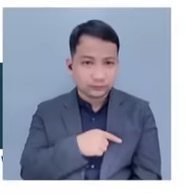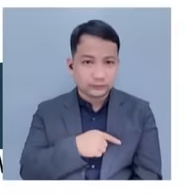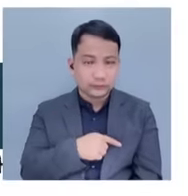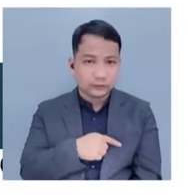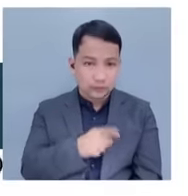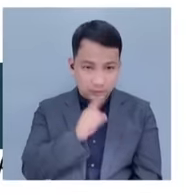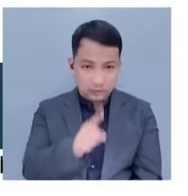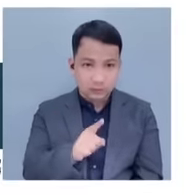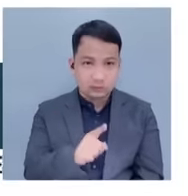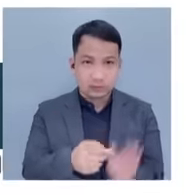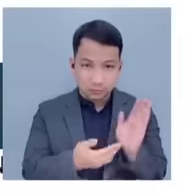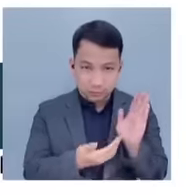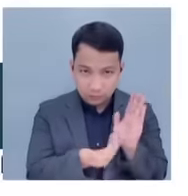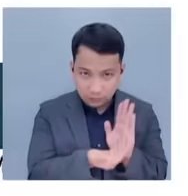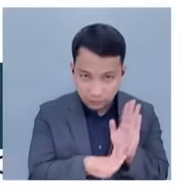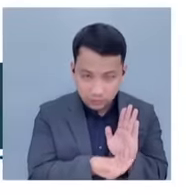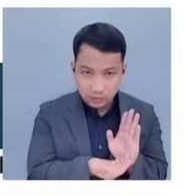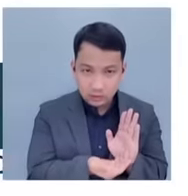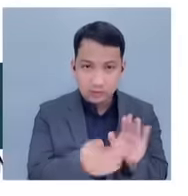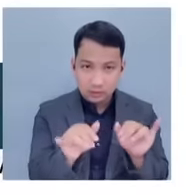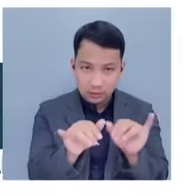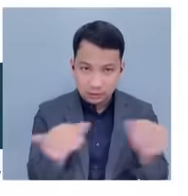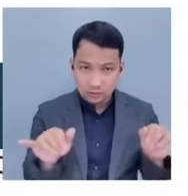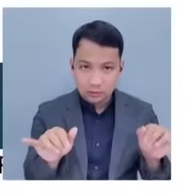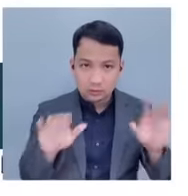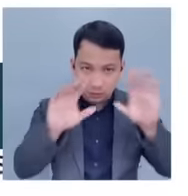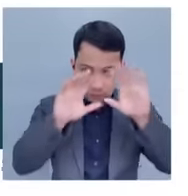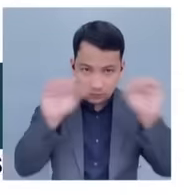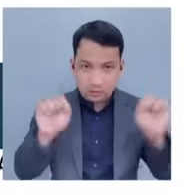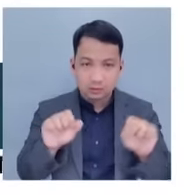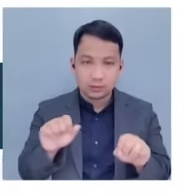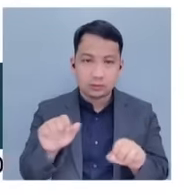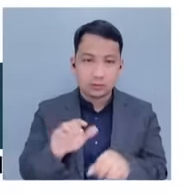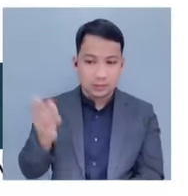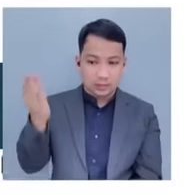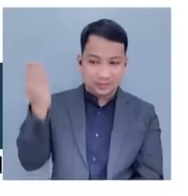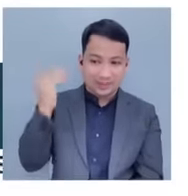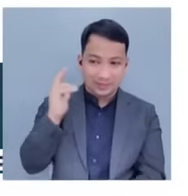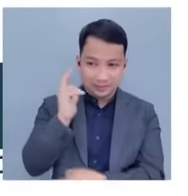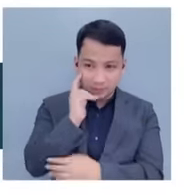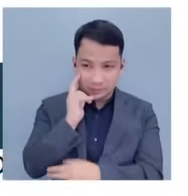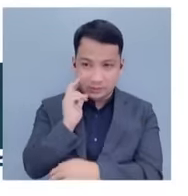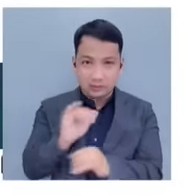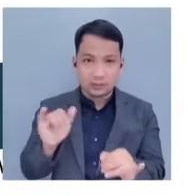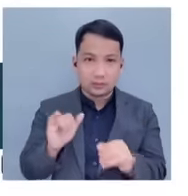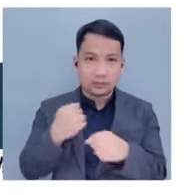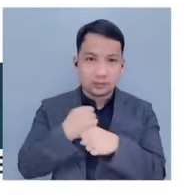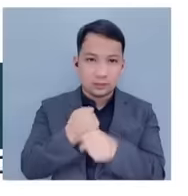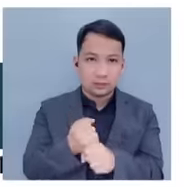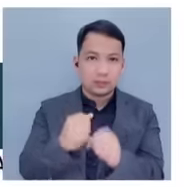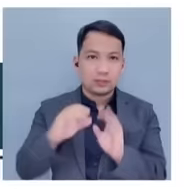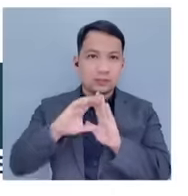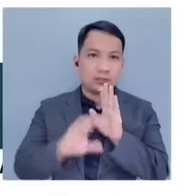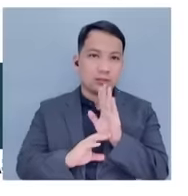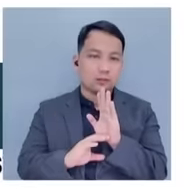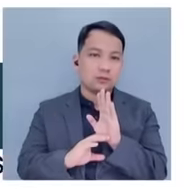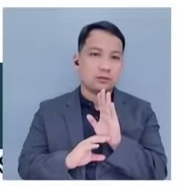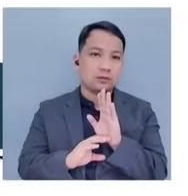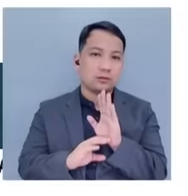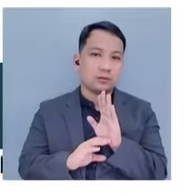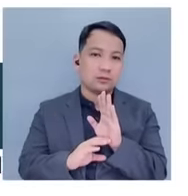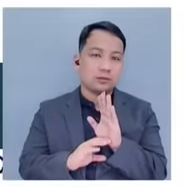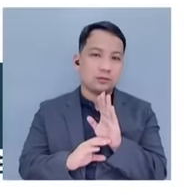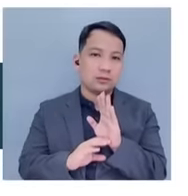That this same president, this same former president, was the one that formed the Constitutional Commission, right? Yes. To